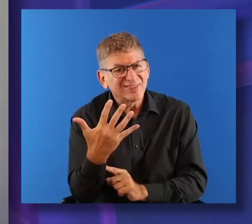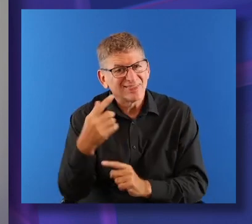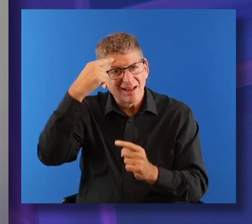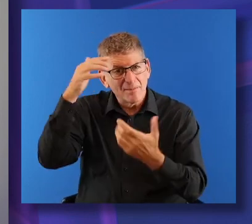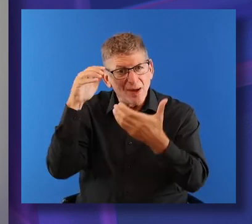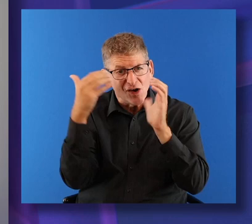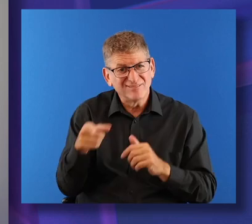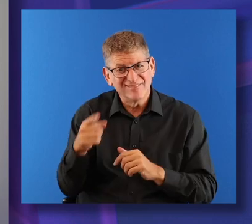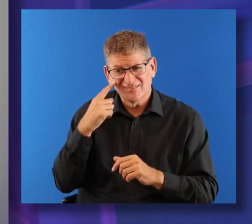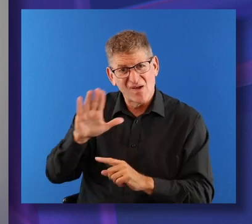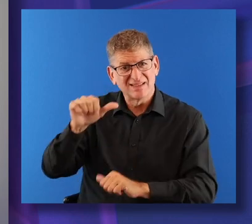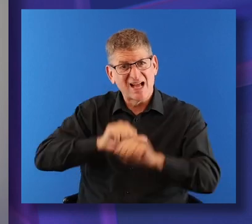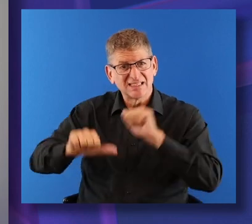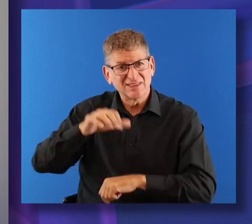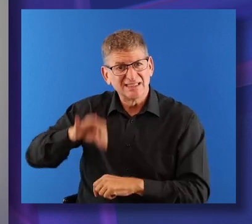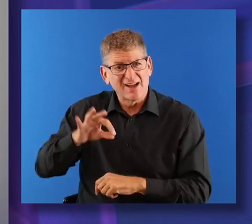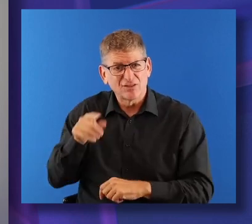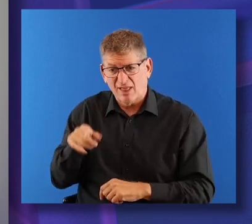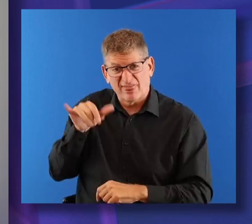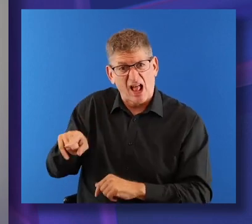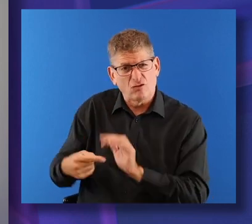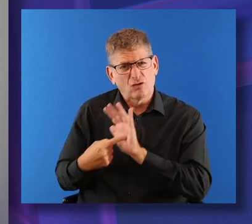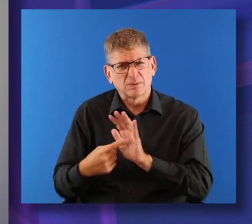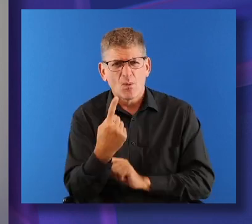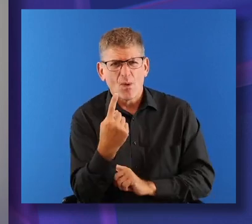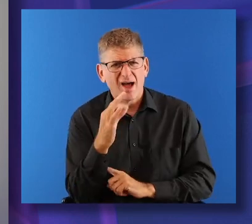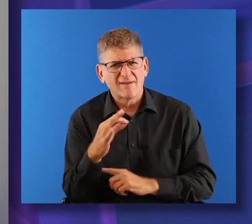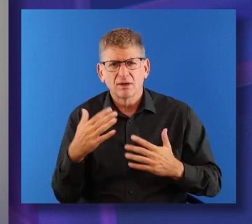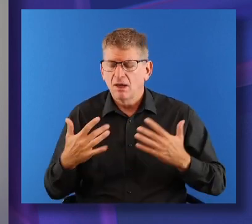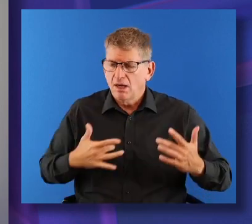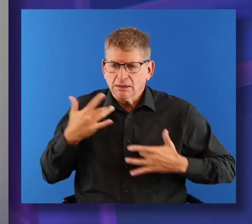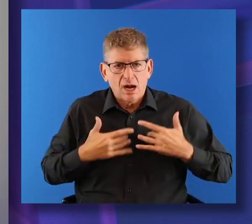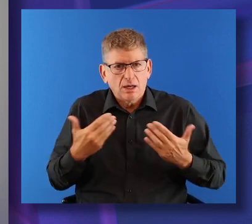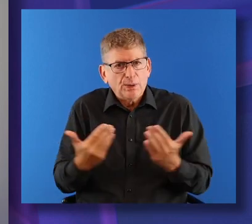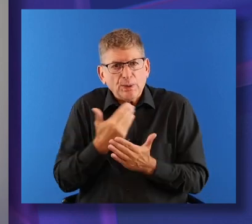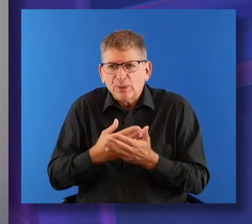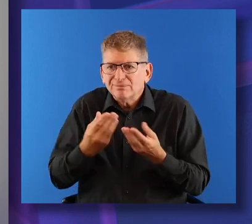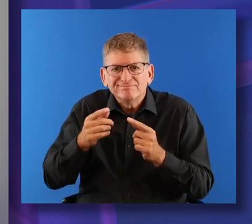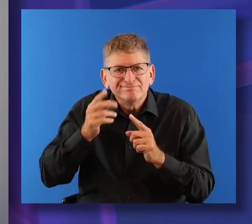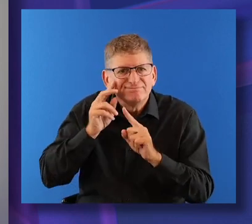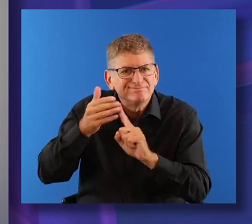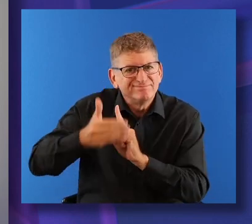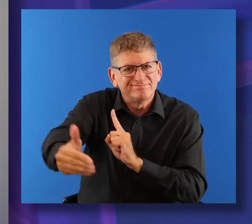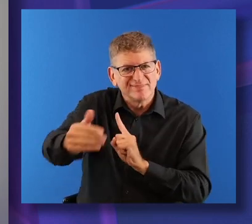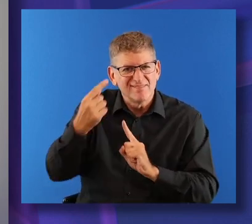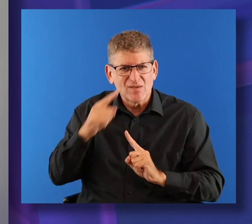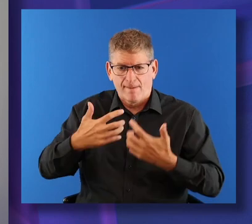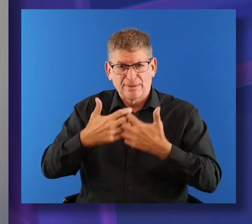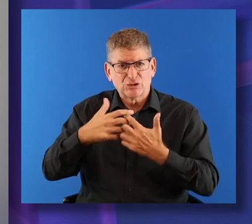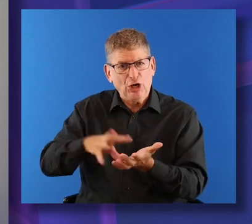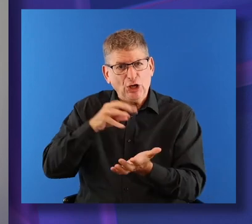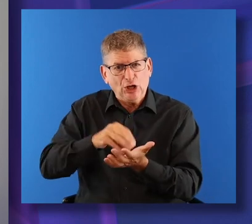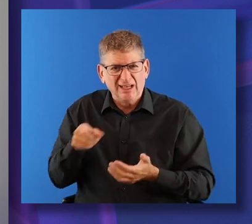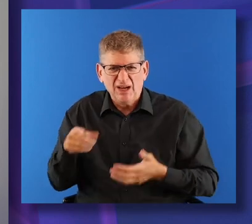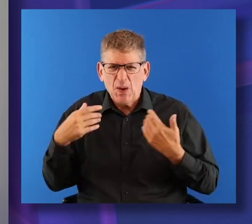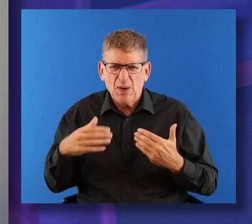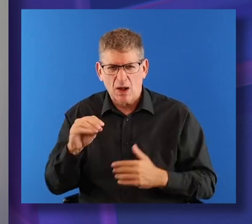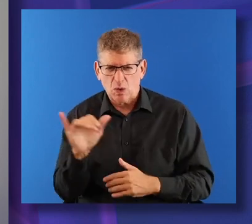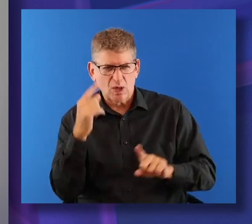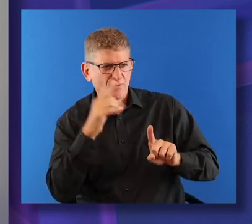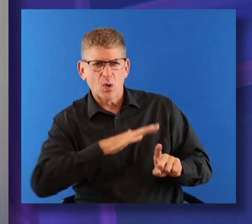for machine learning as well as for the natural sciences. While there's a long way to go before these emulators are sufficiently